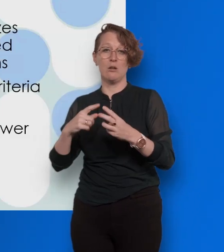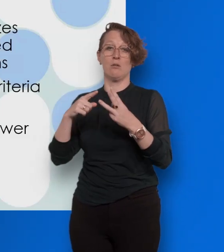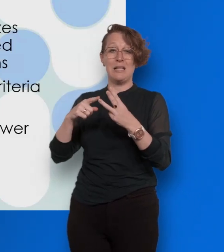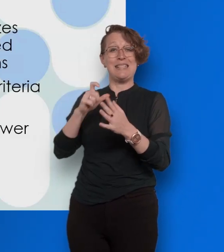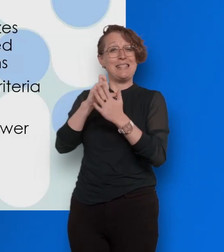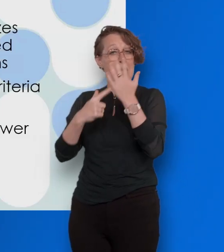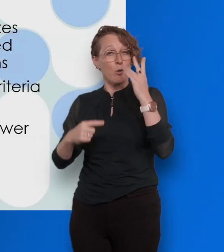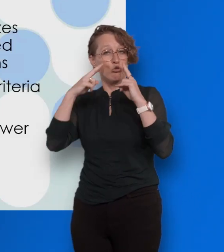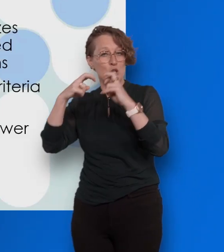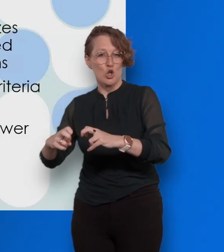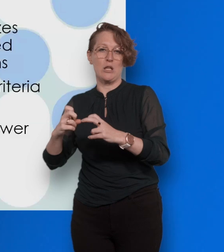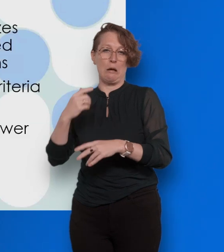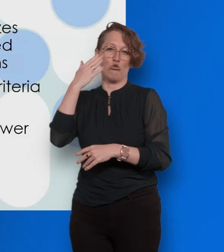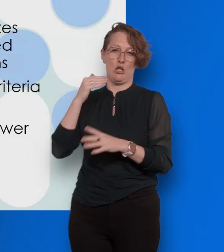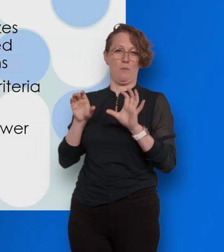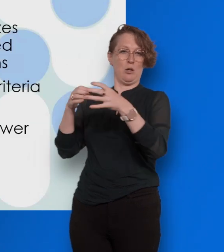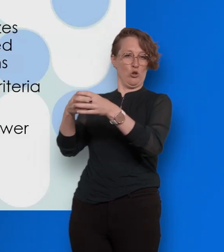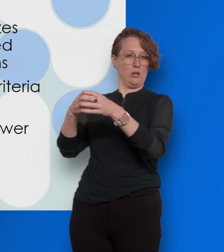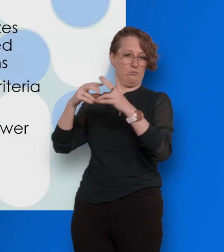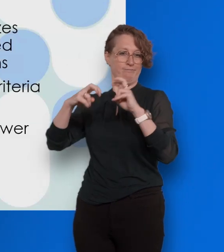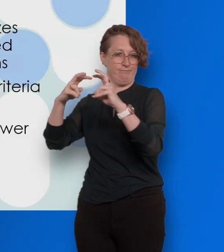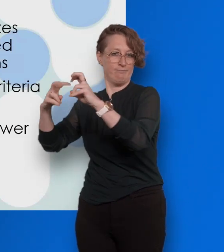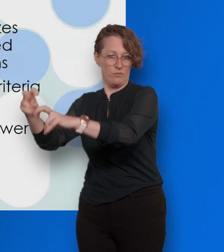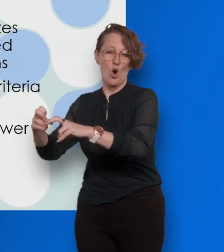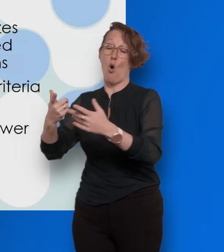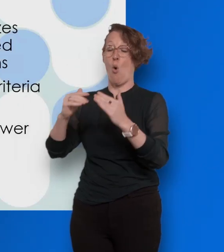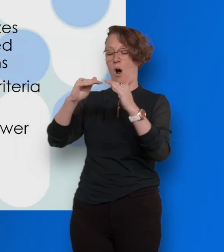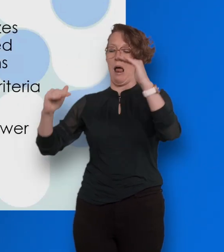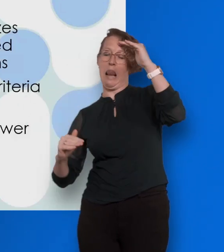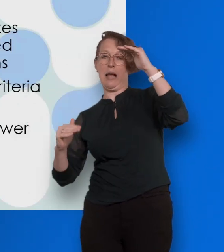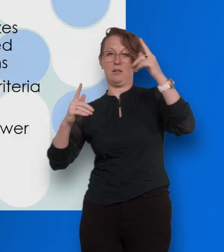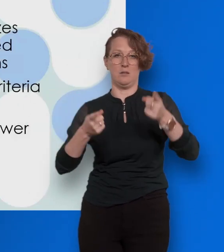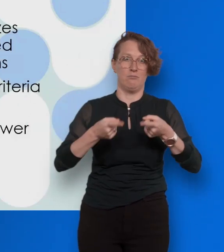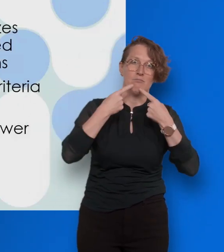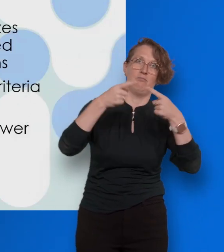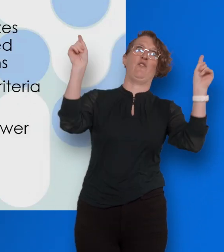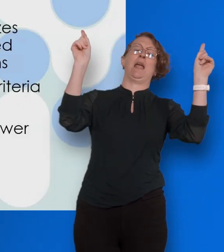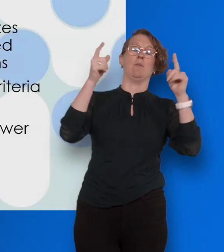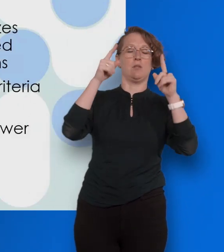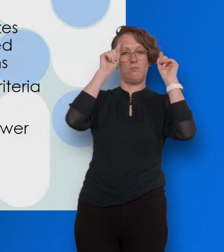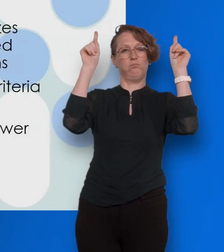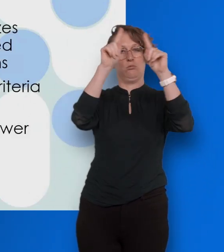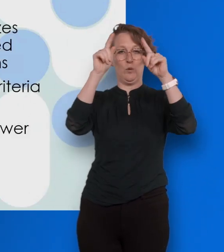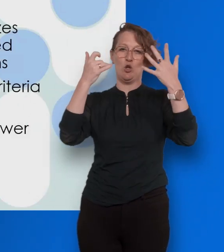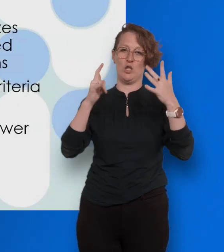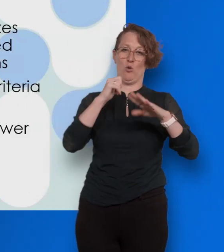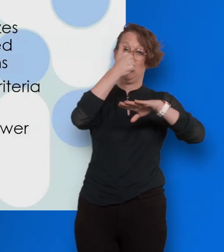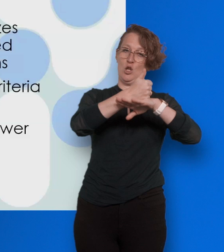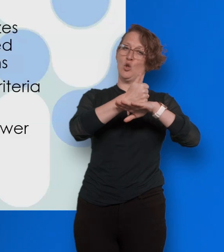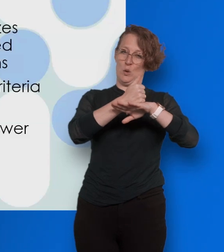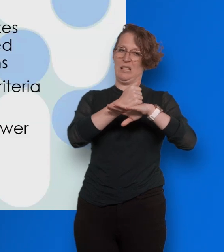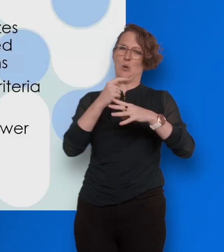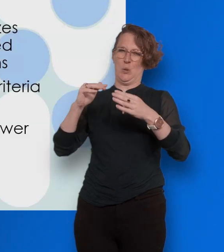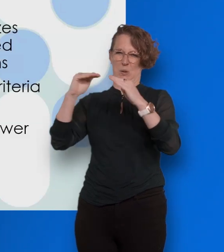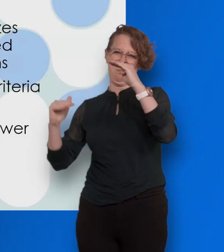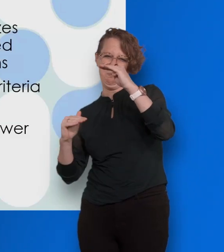researchers, and researchers from less prestigious institutions. And we found